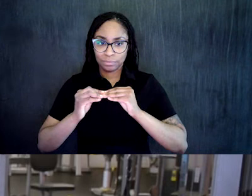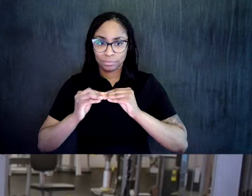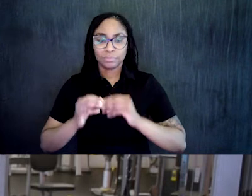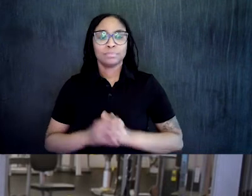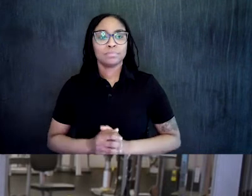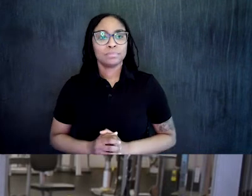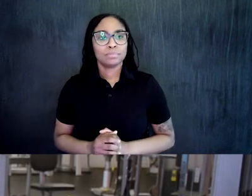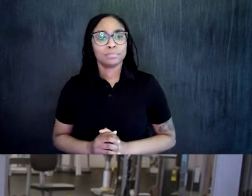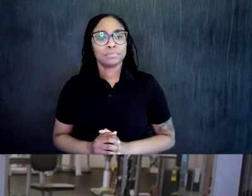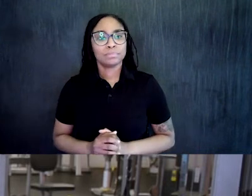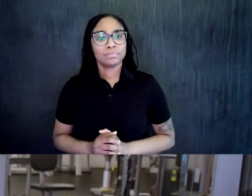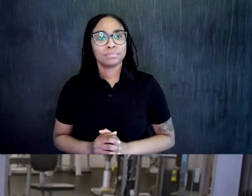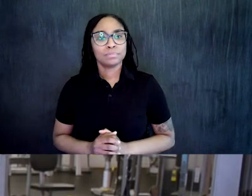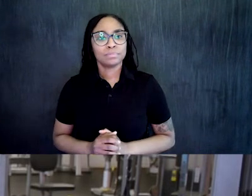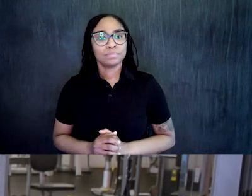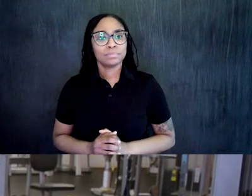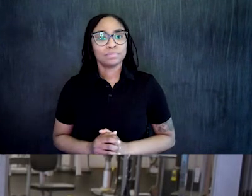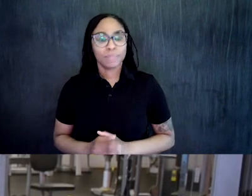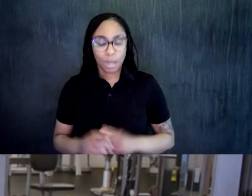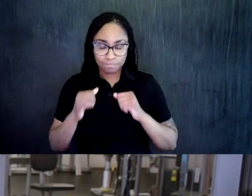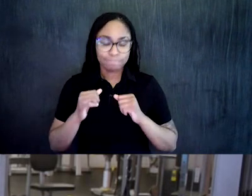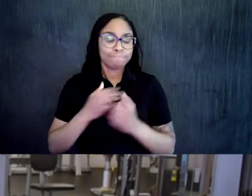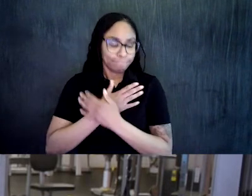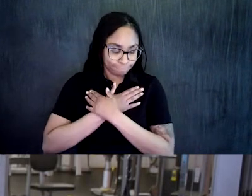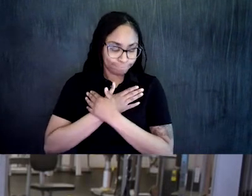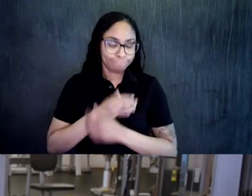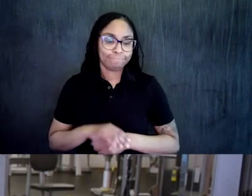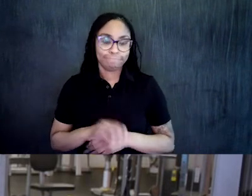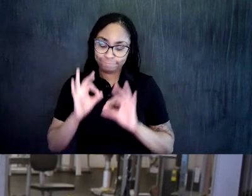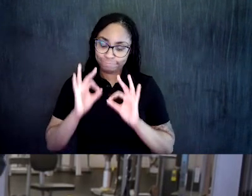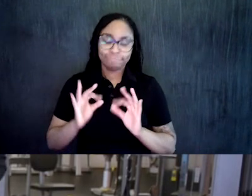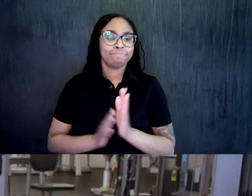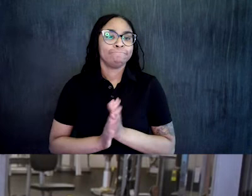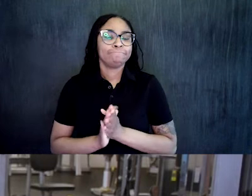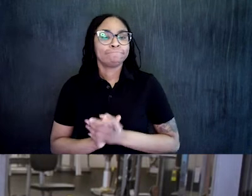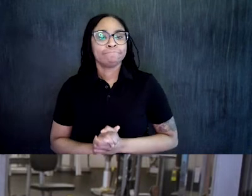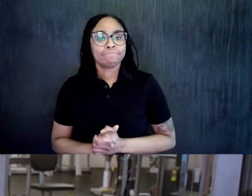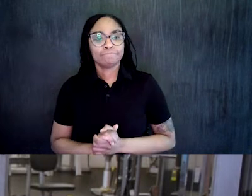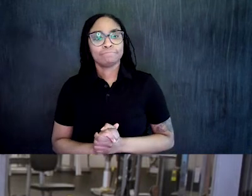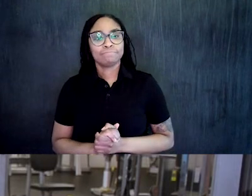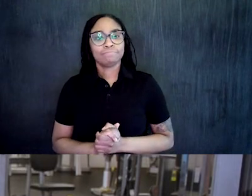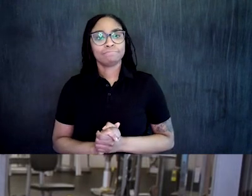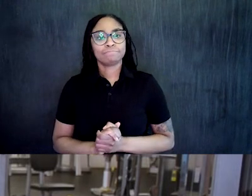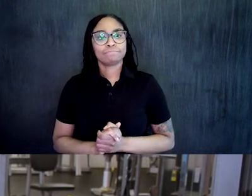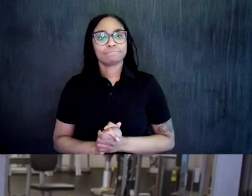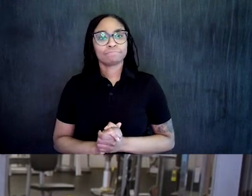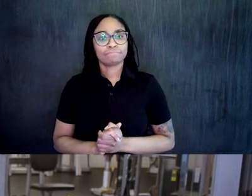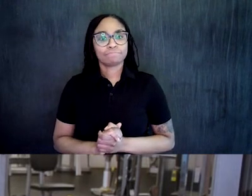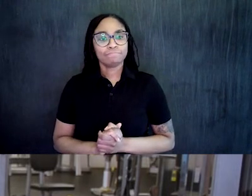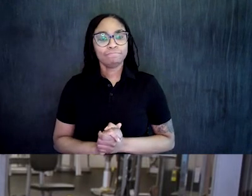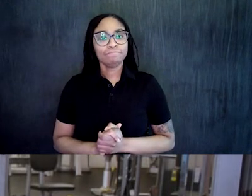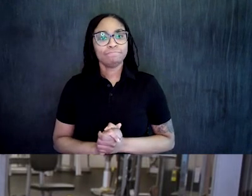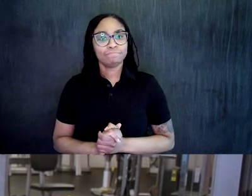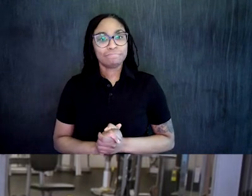Good. All right, let's switch sides and we're gonna do the same thing. Today we're gonna go for about 10 here. So holding at the